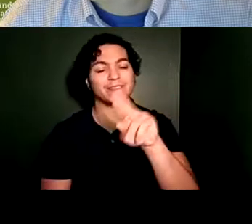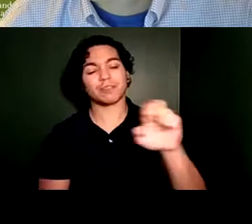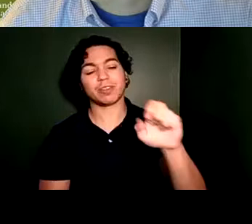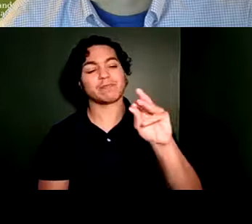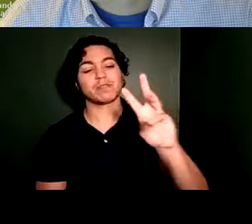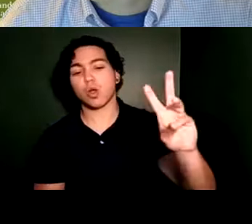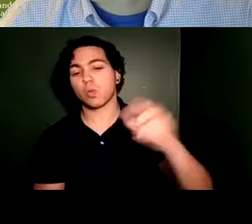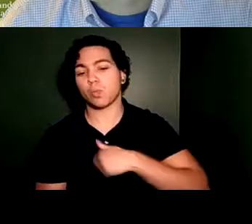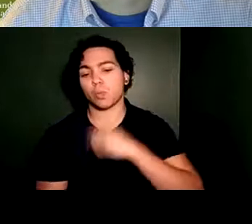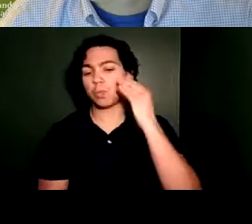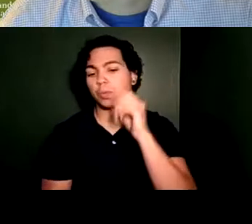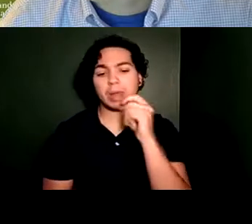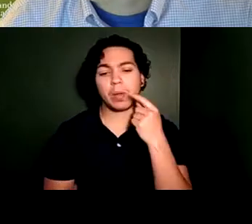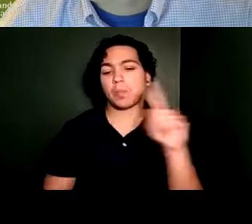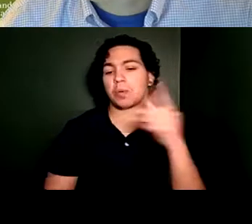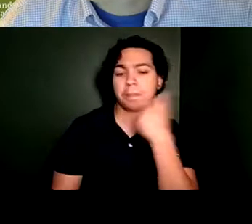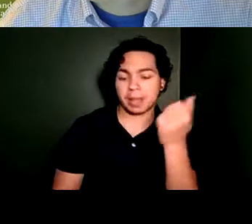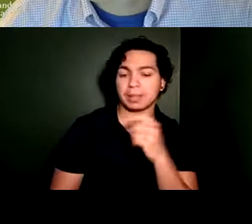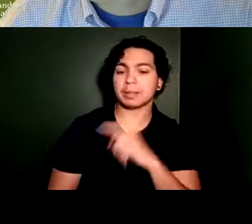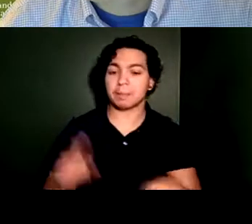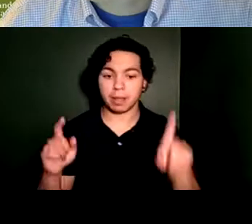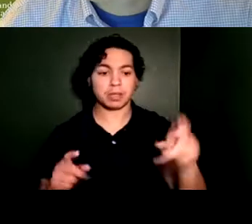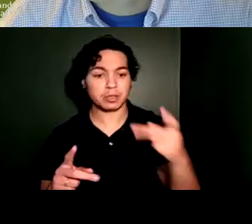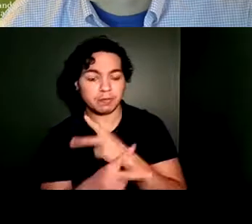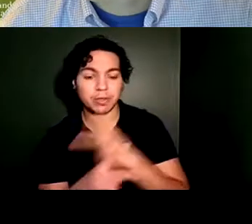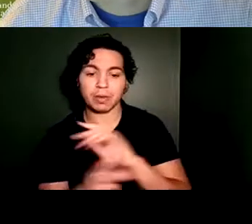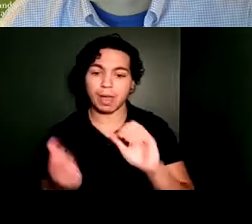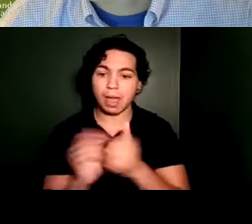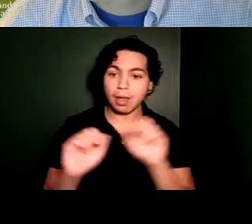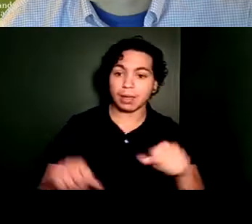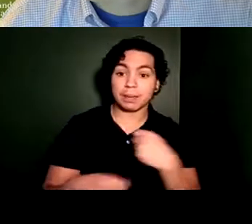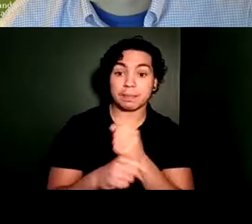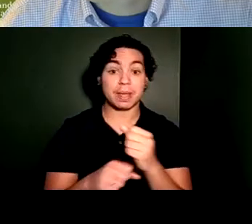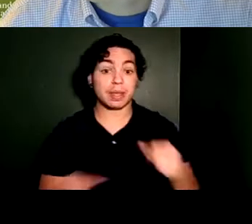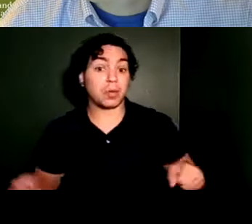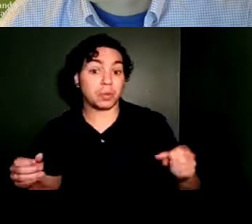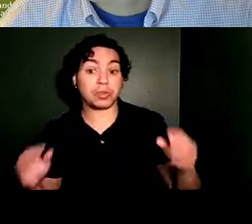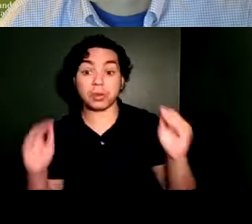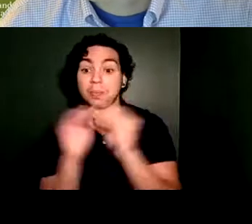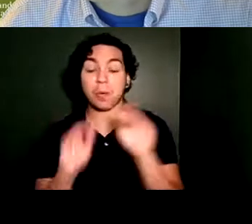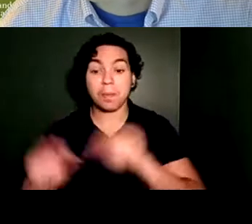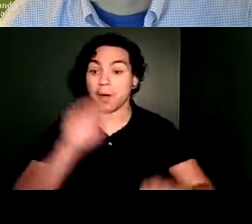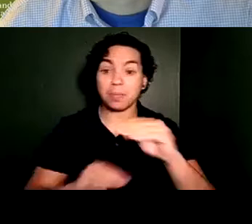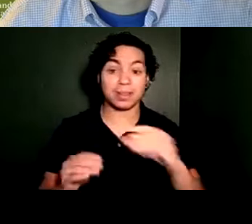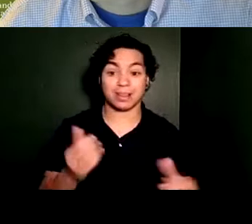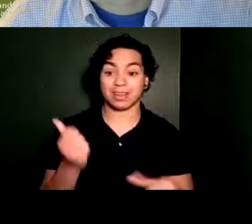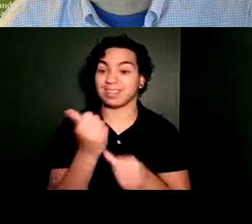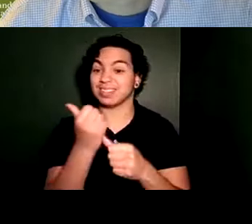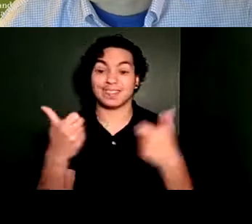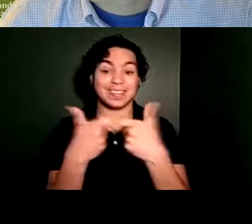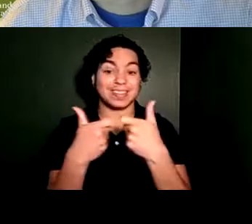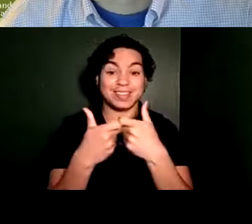we're interested in anything that might make a wheelchair more mobile, like an assistive electric device that could